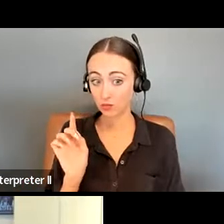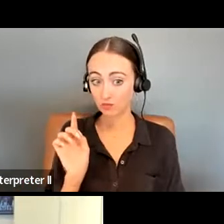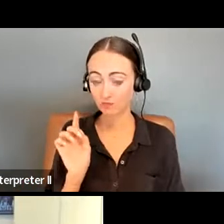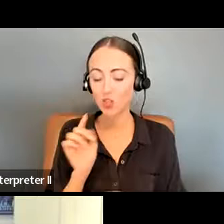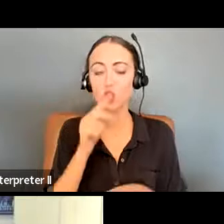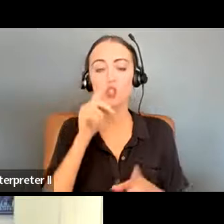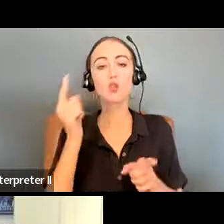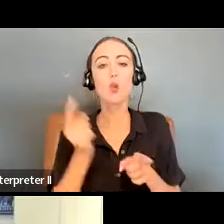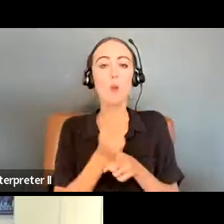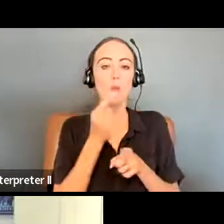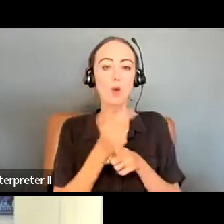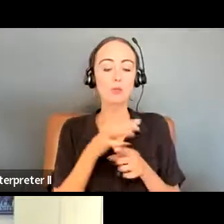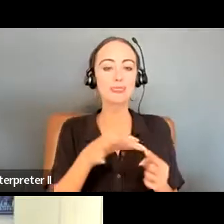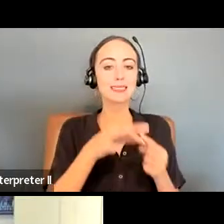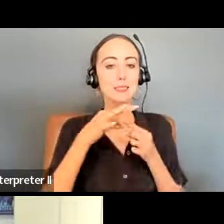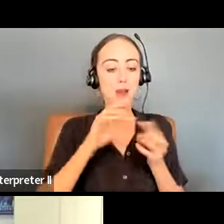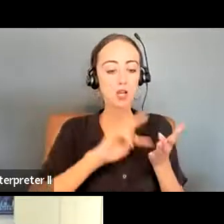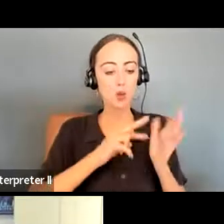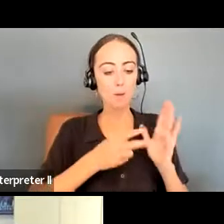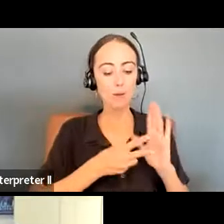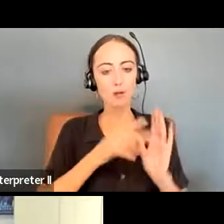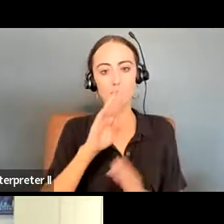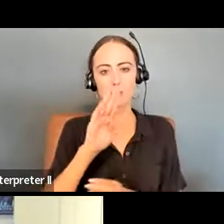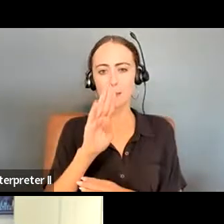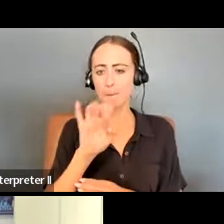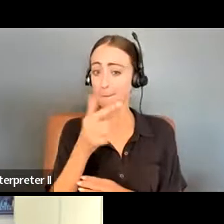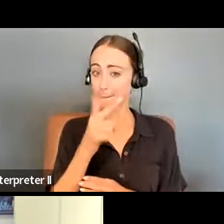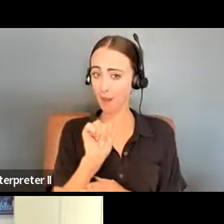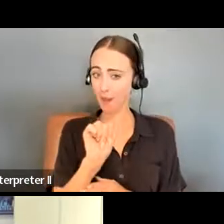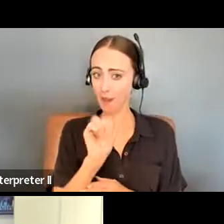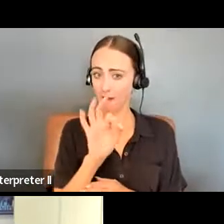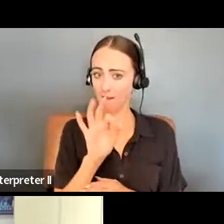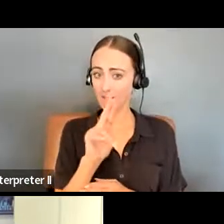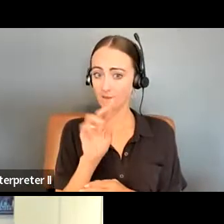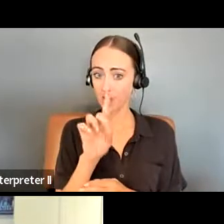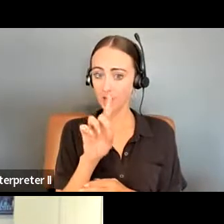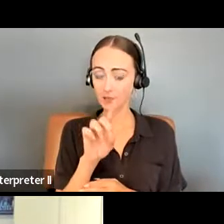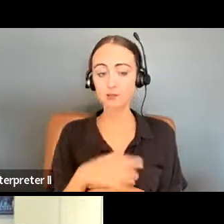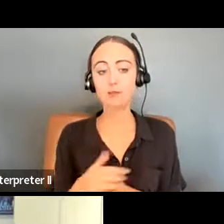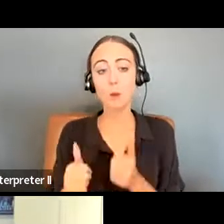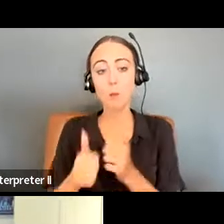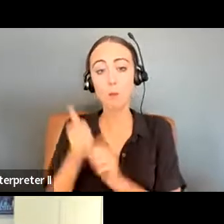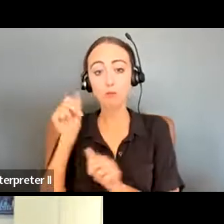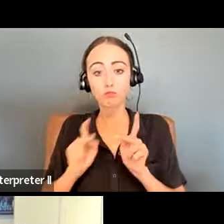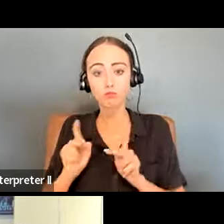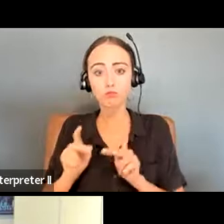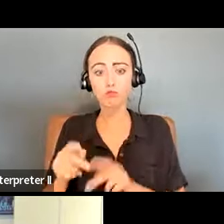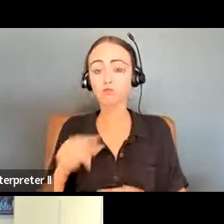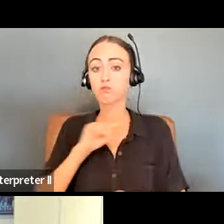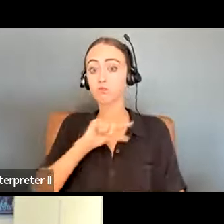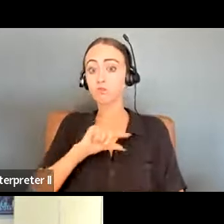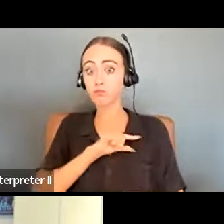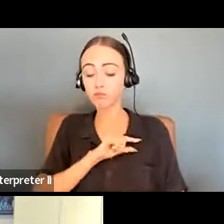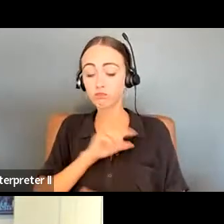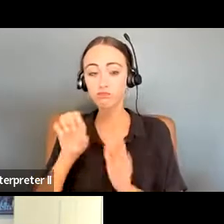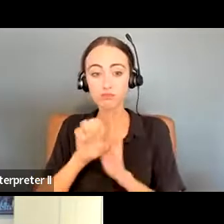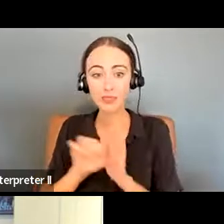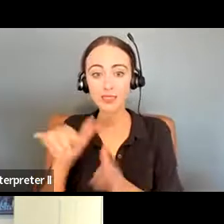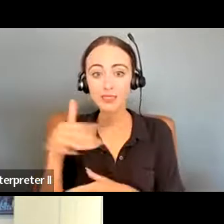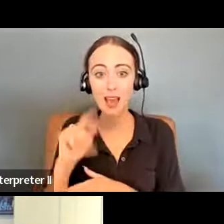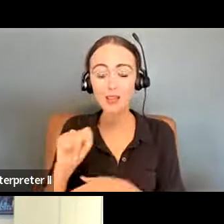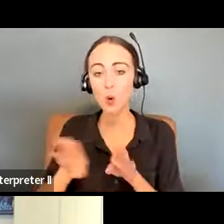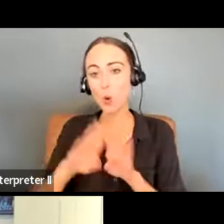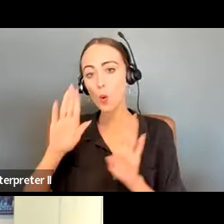the appropriate special purpose BEGA fund. While most individuals who are found guilty of an Ethics Act or Open Meetings